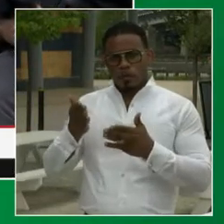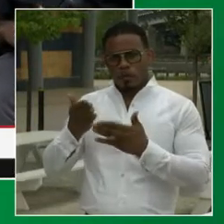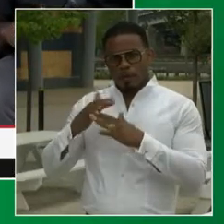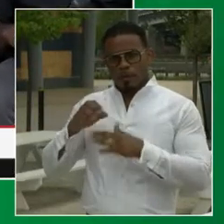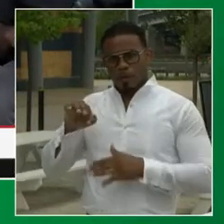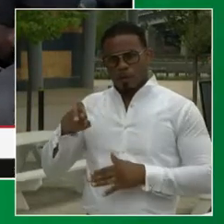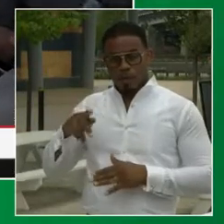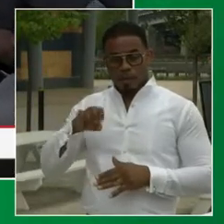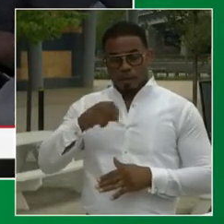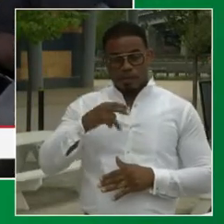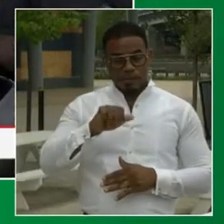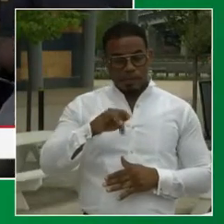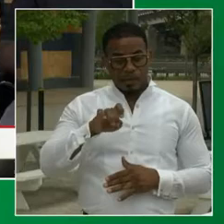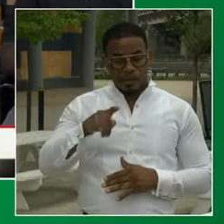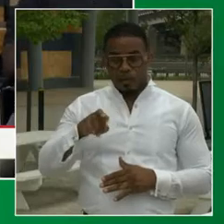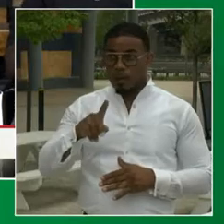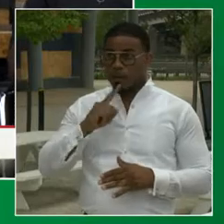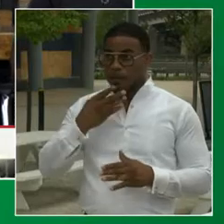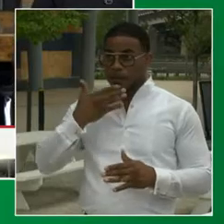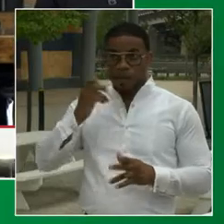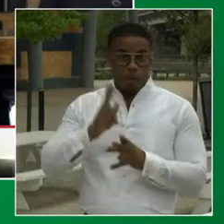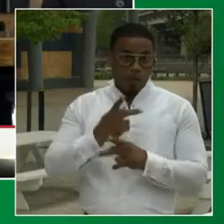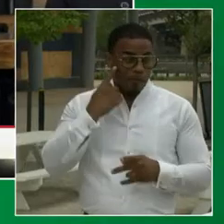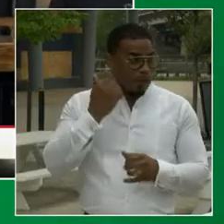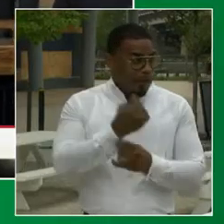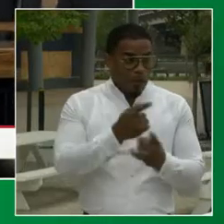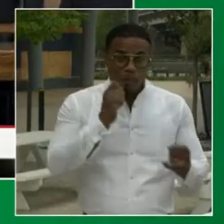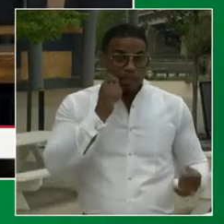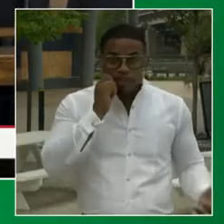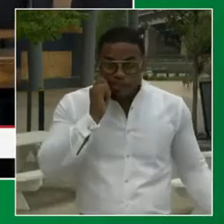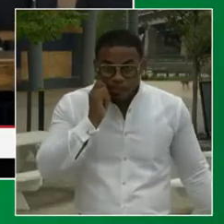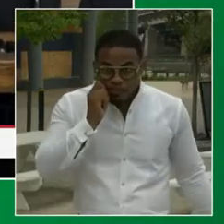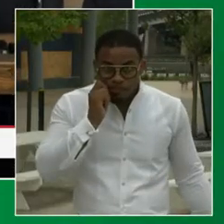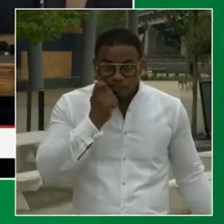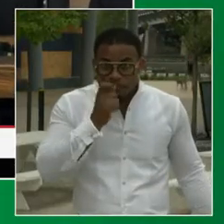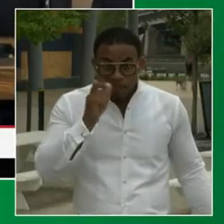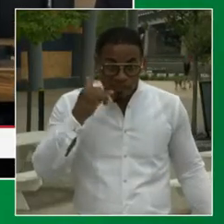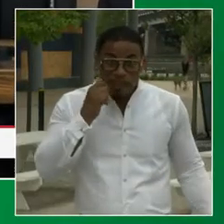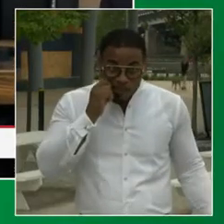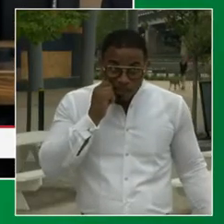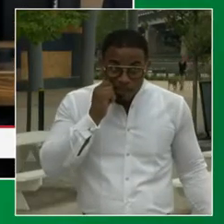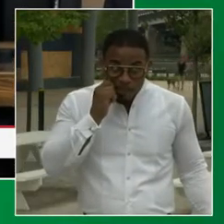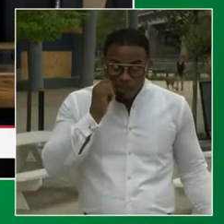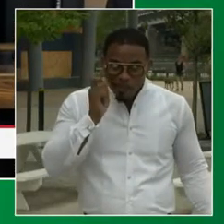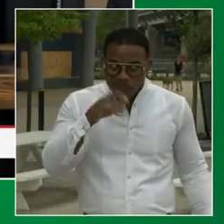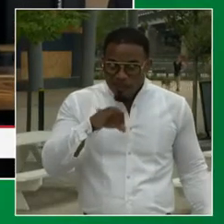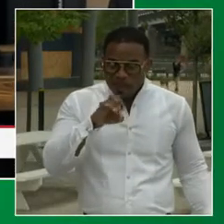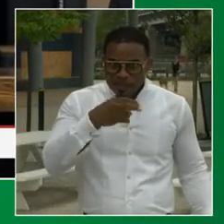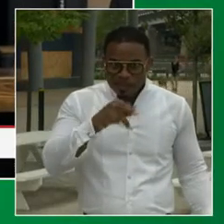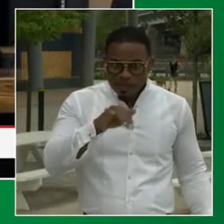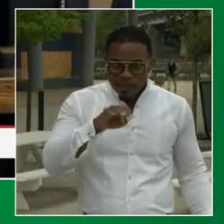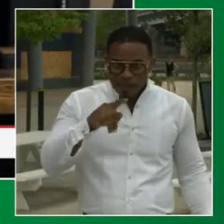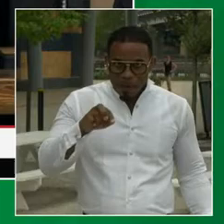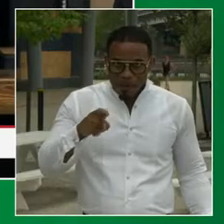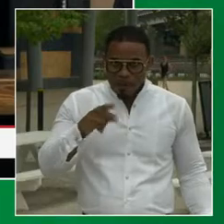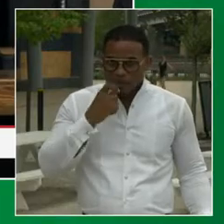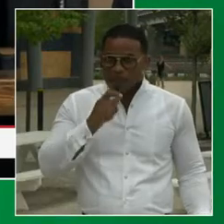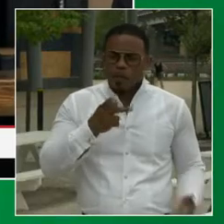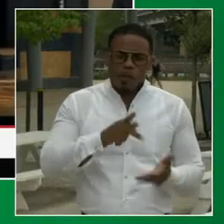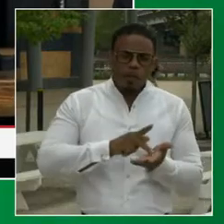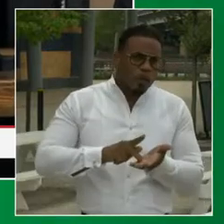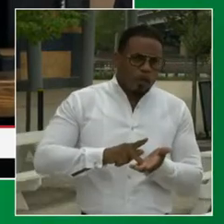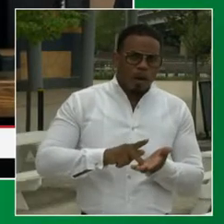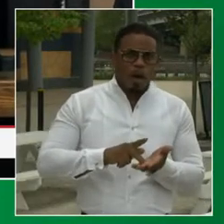and shea butter is the best product for anyone with skin. So if you have skin, you need to go find shea butter. It is a